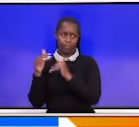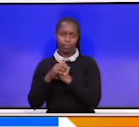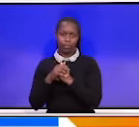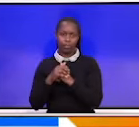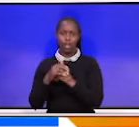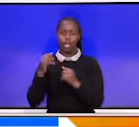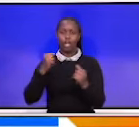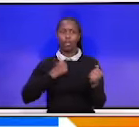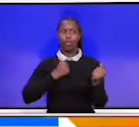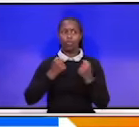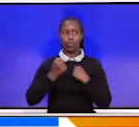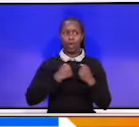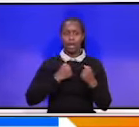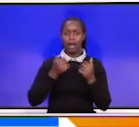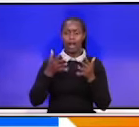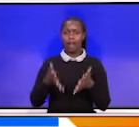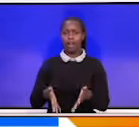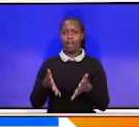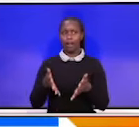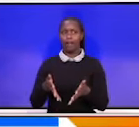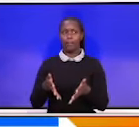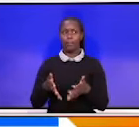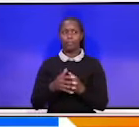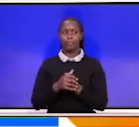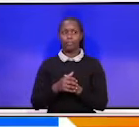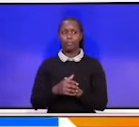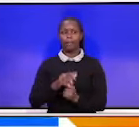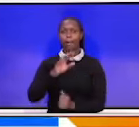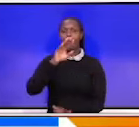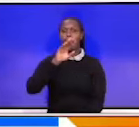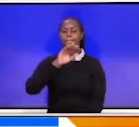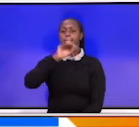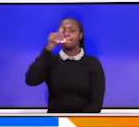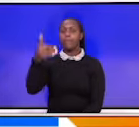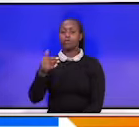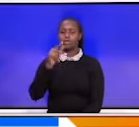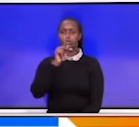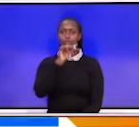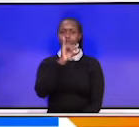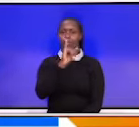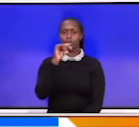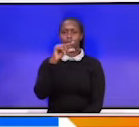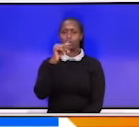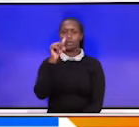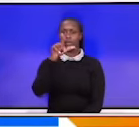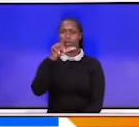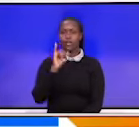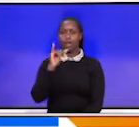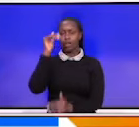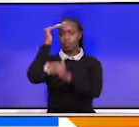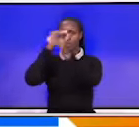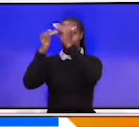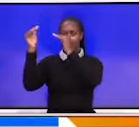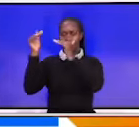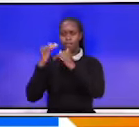in Rwanda, now the Mount Kigali University.